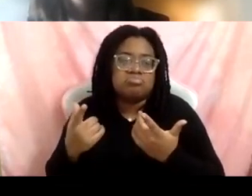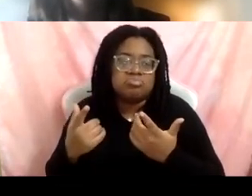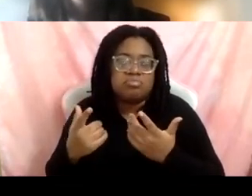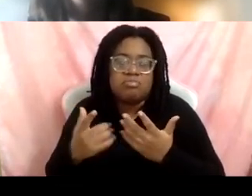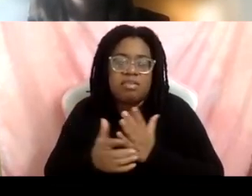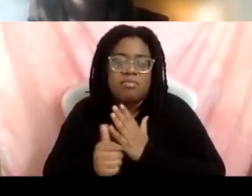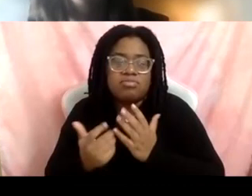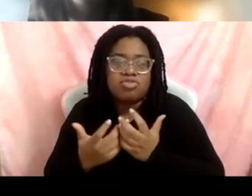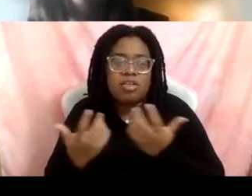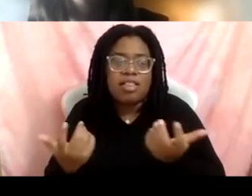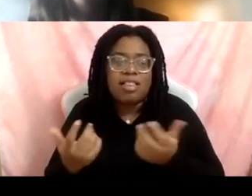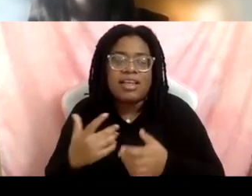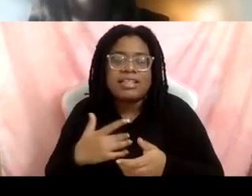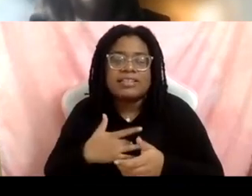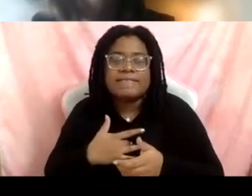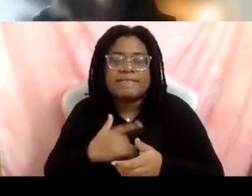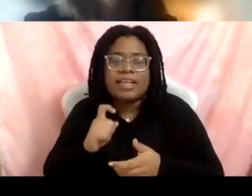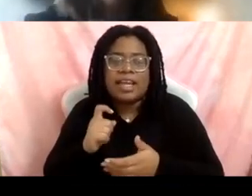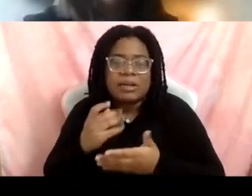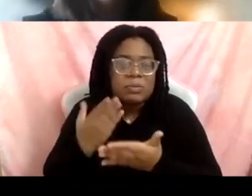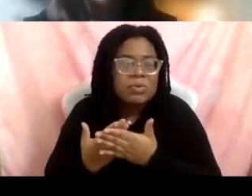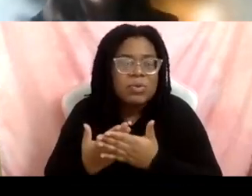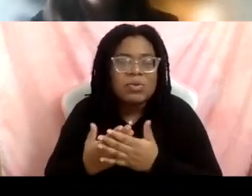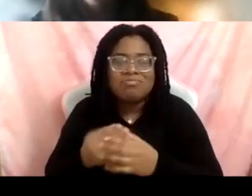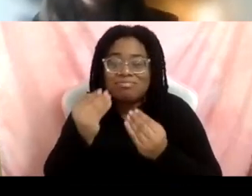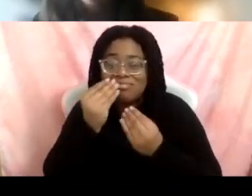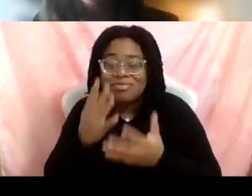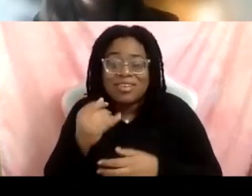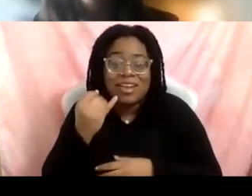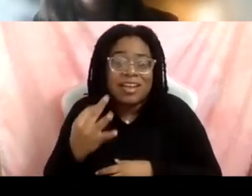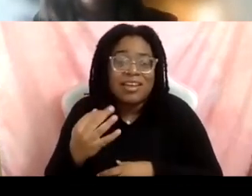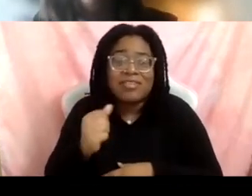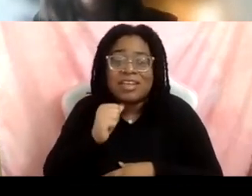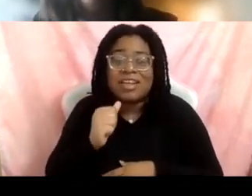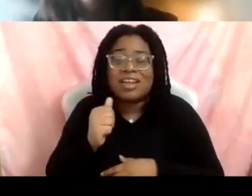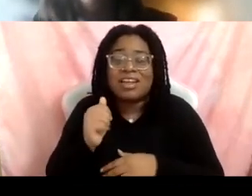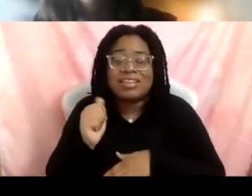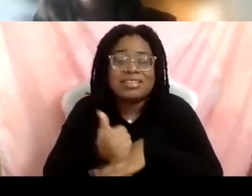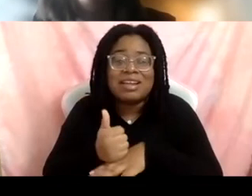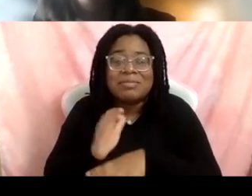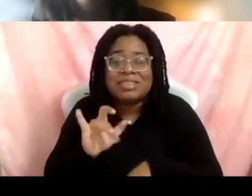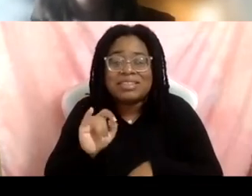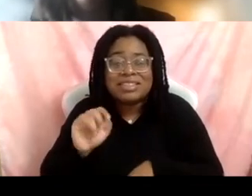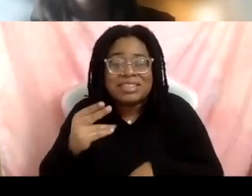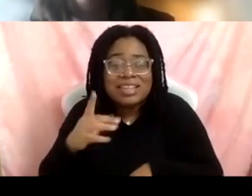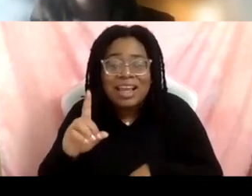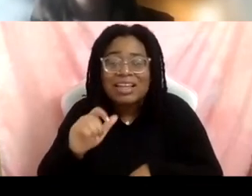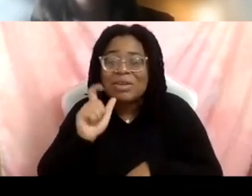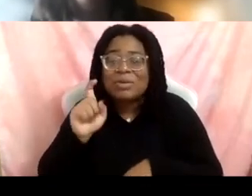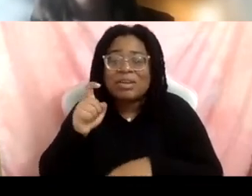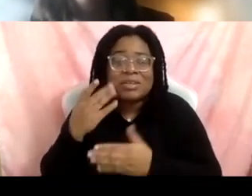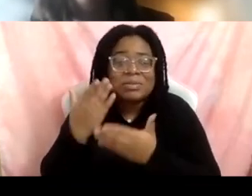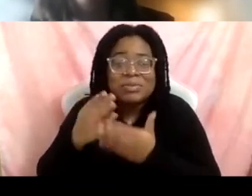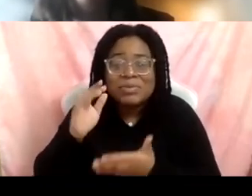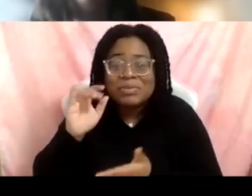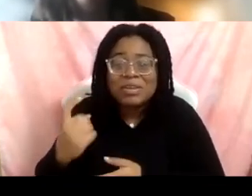feel this need to prove myself constantly. Like, I don't care if I know how to open a C-stand and set one up, like, and I don't have to prove to anybody that I know how to do